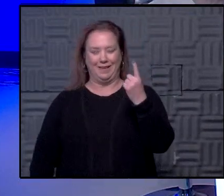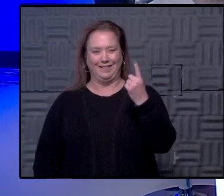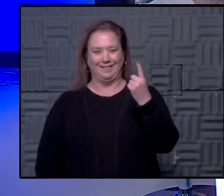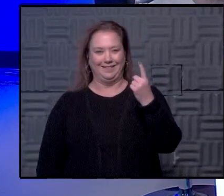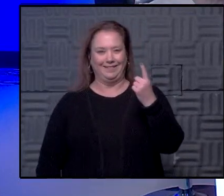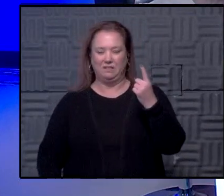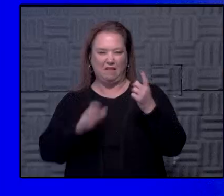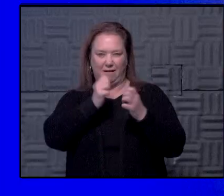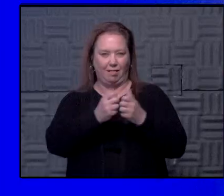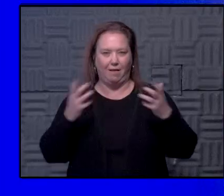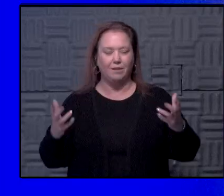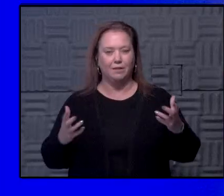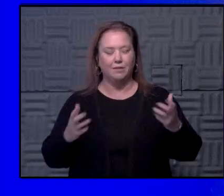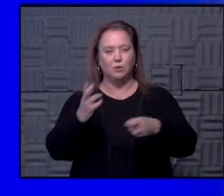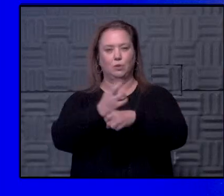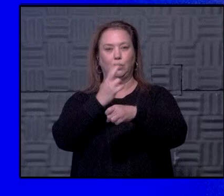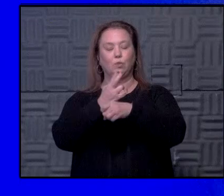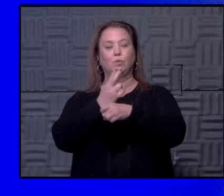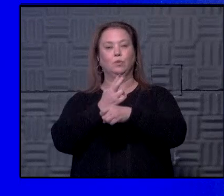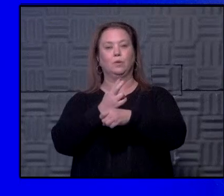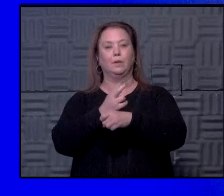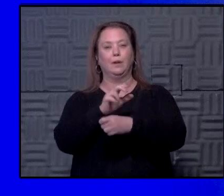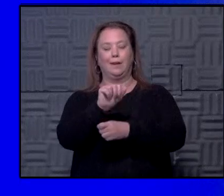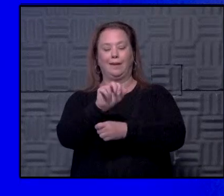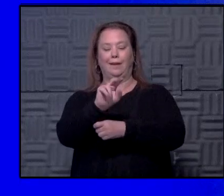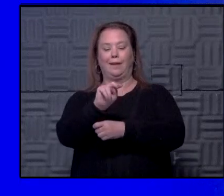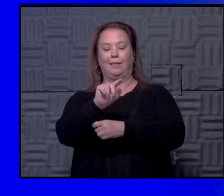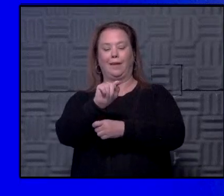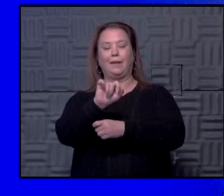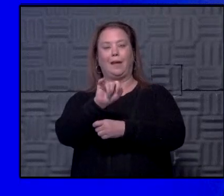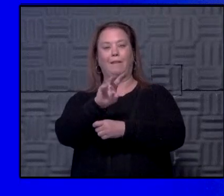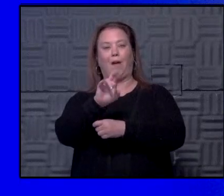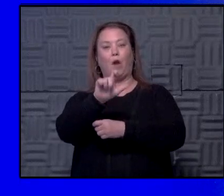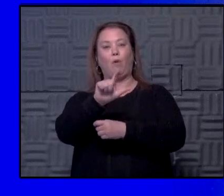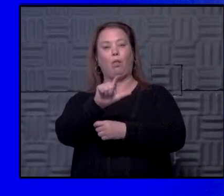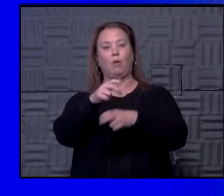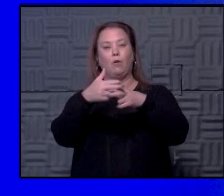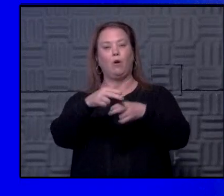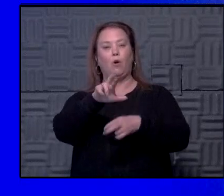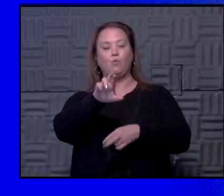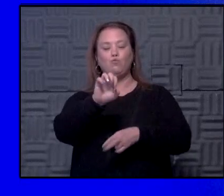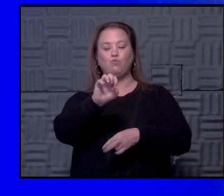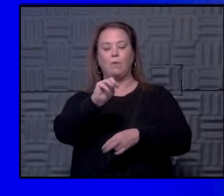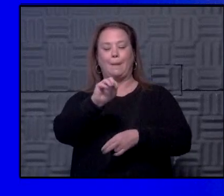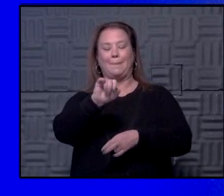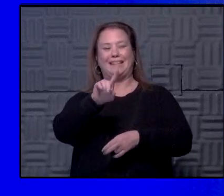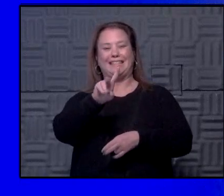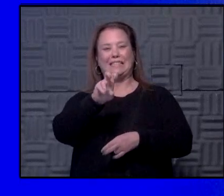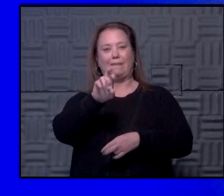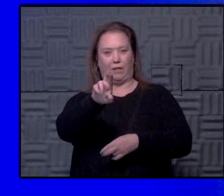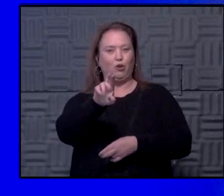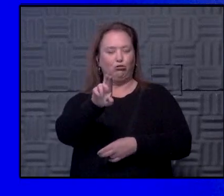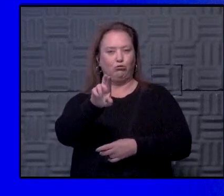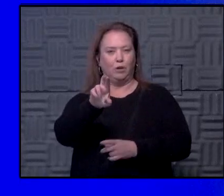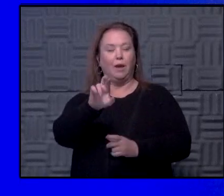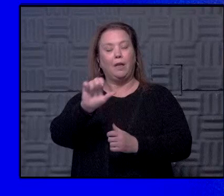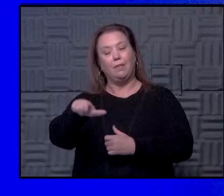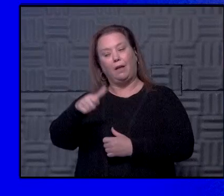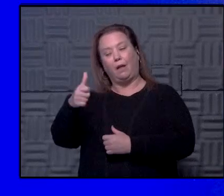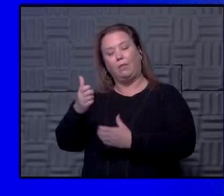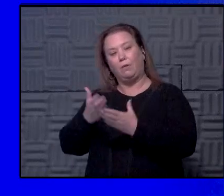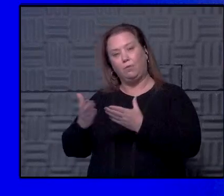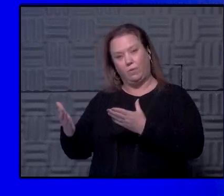therapy to use, and that's the antiviral remdesivir. The other therapies that we use, the things that we've